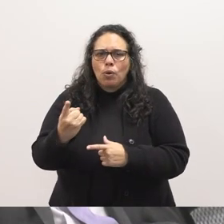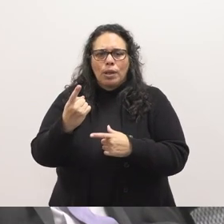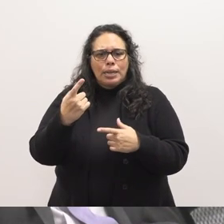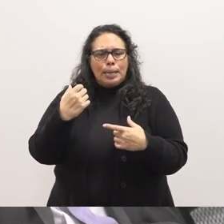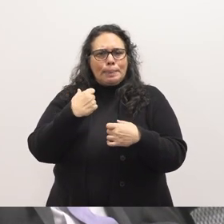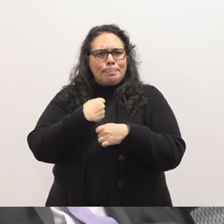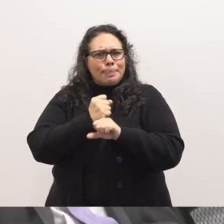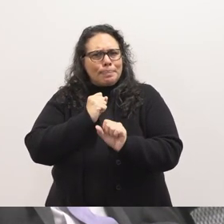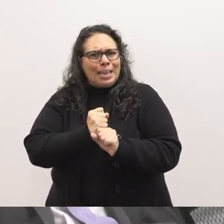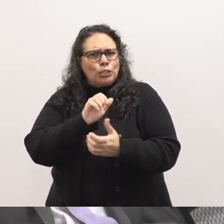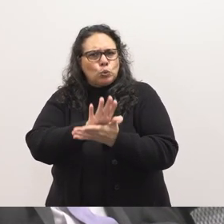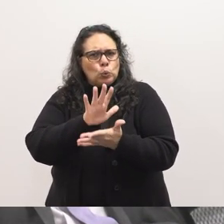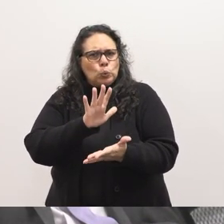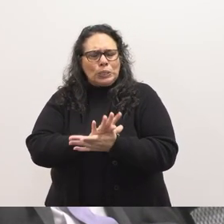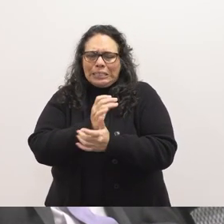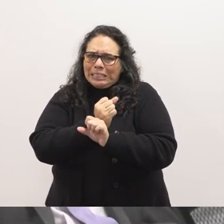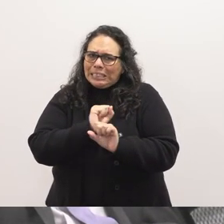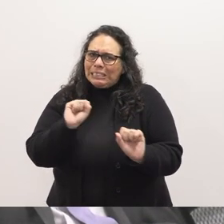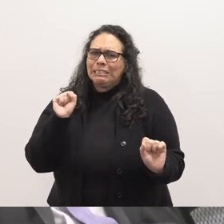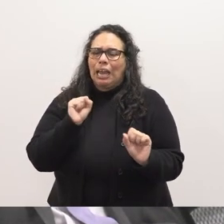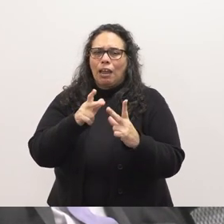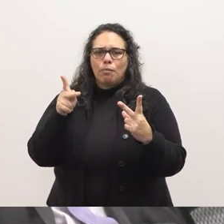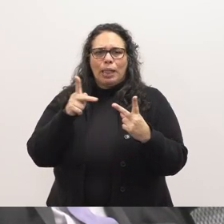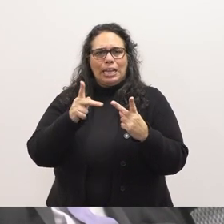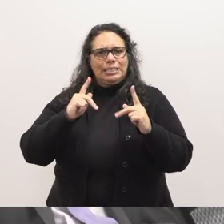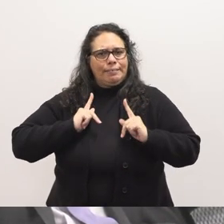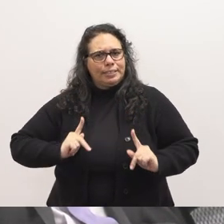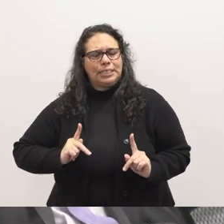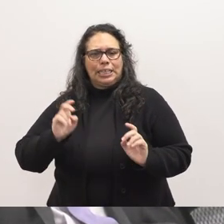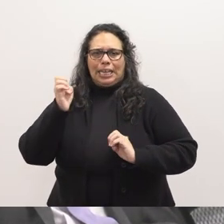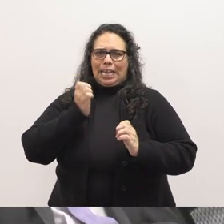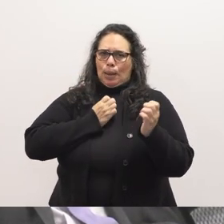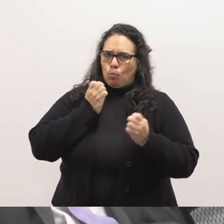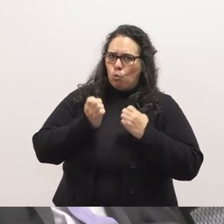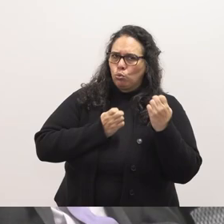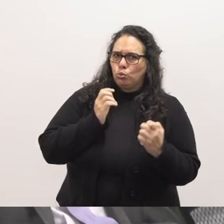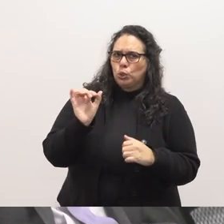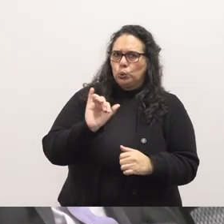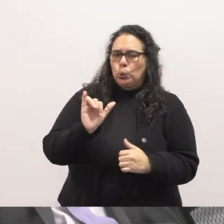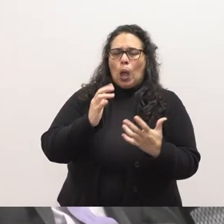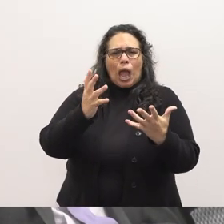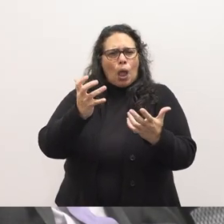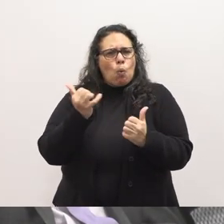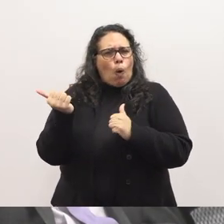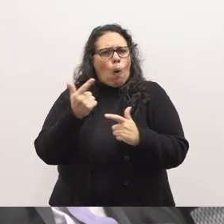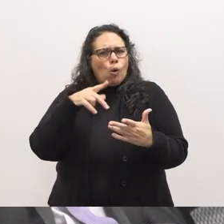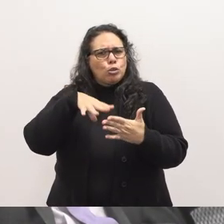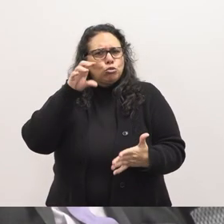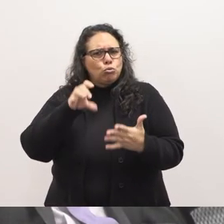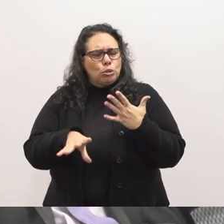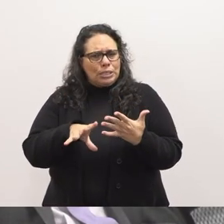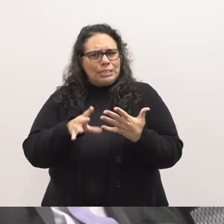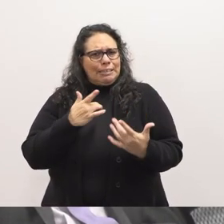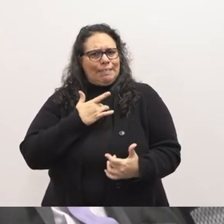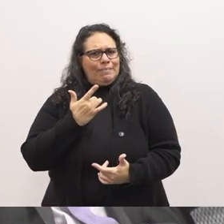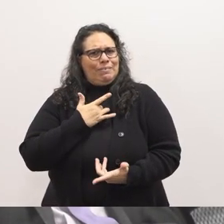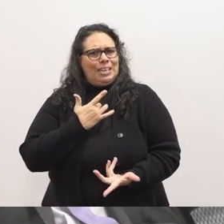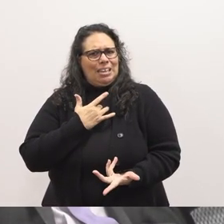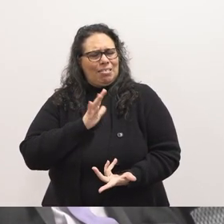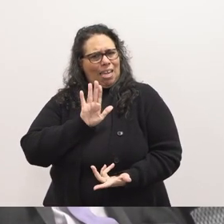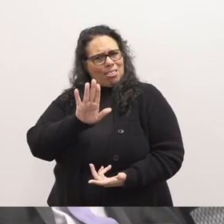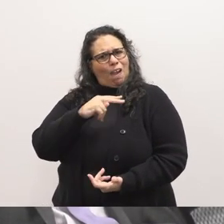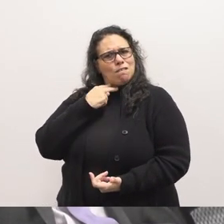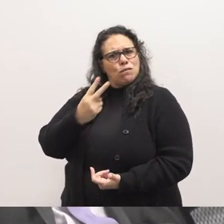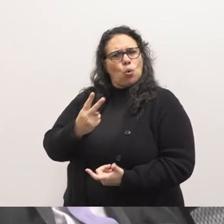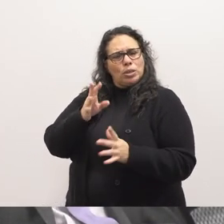place to be physically and emotionally. I want all LBUSD students to feel that their voice matters, and